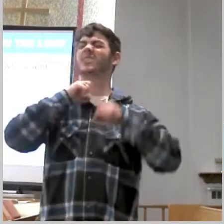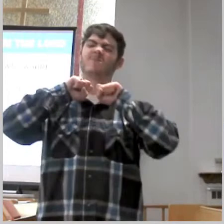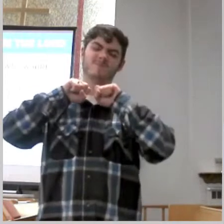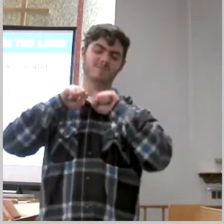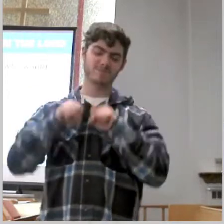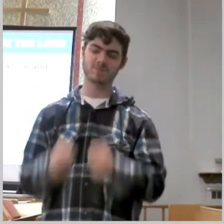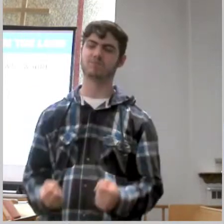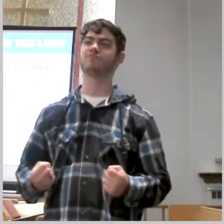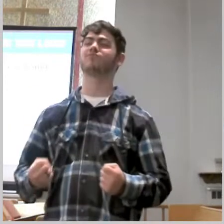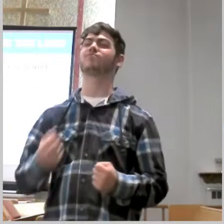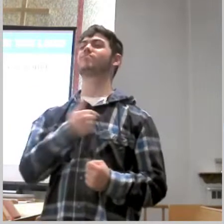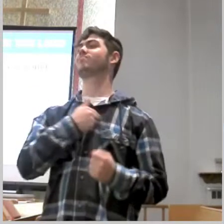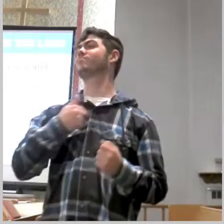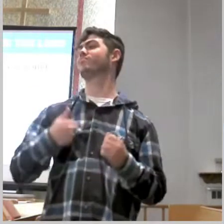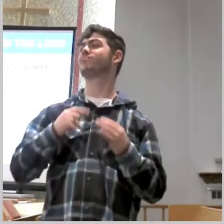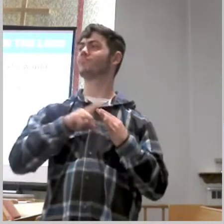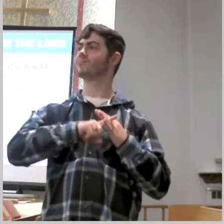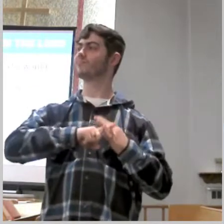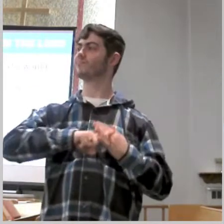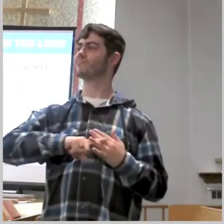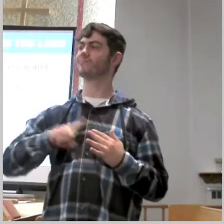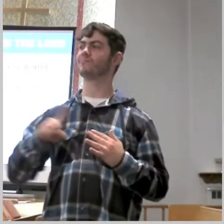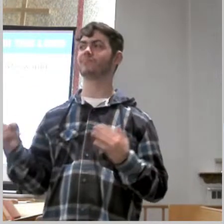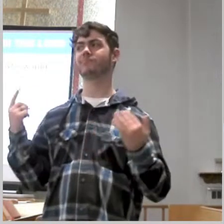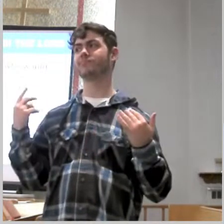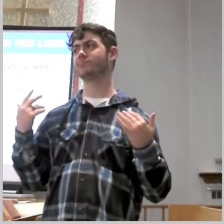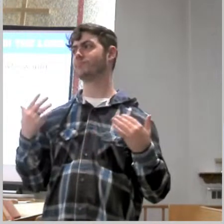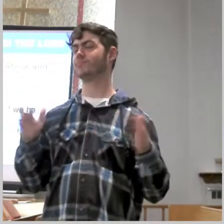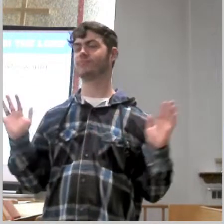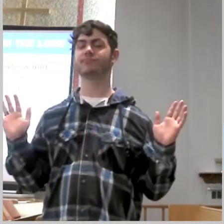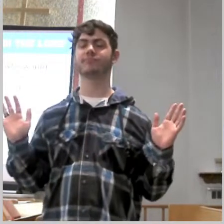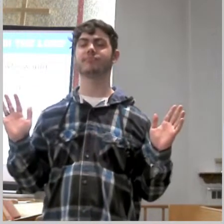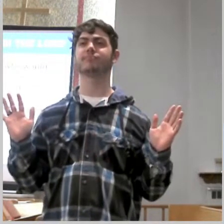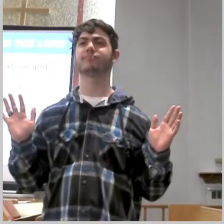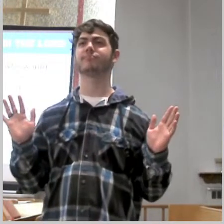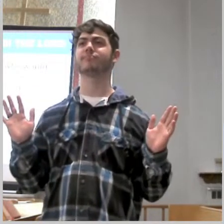love. The snare is broken and we have